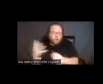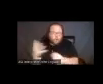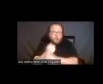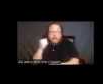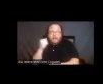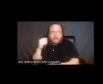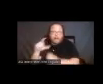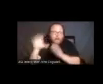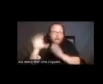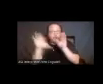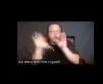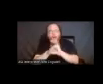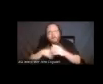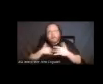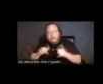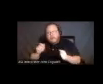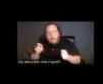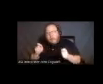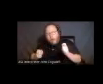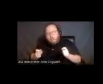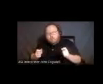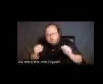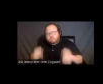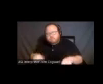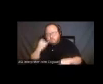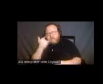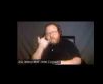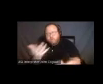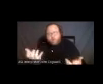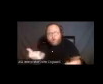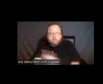can still alter a little bit if you like.